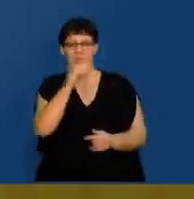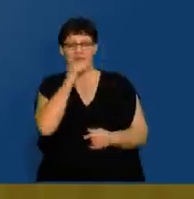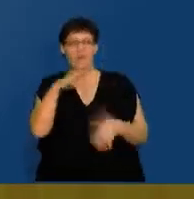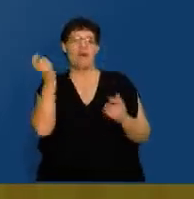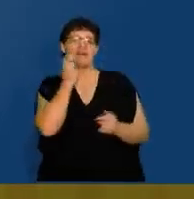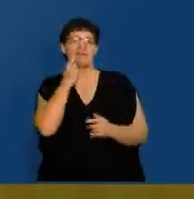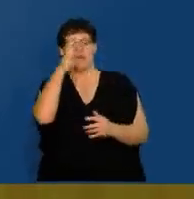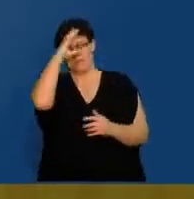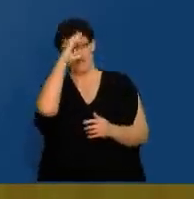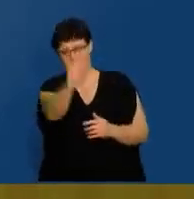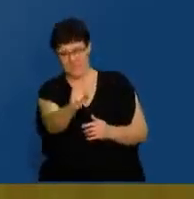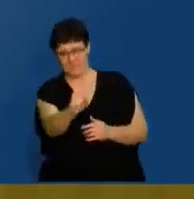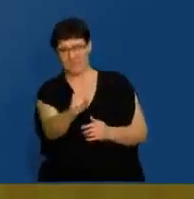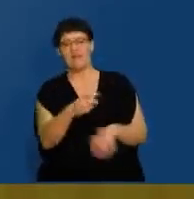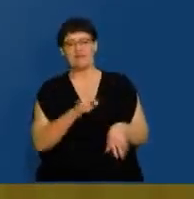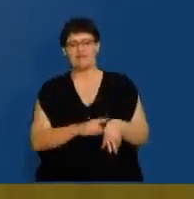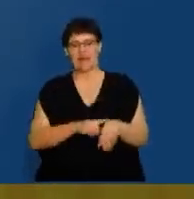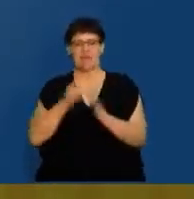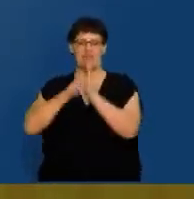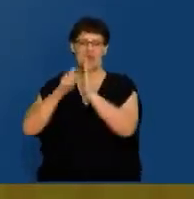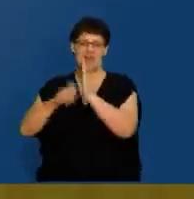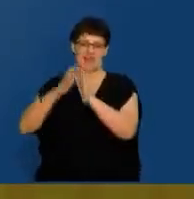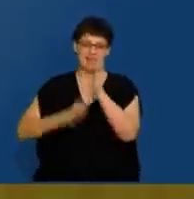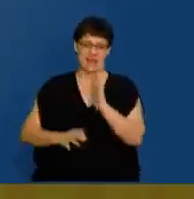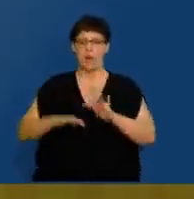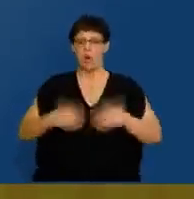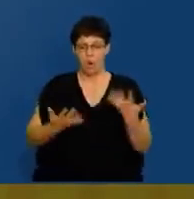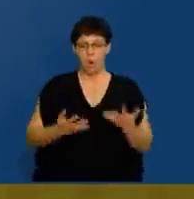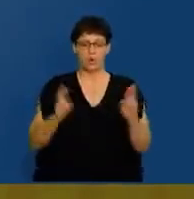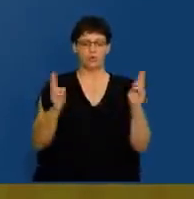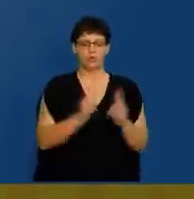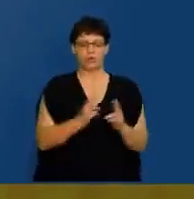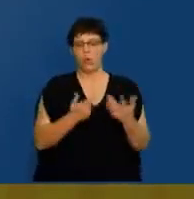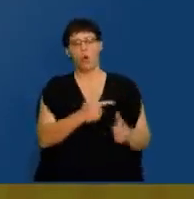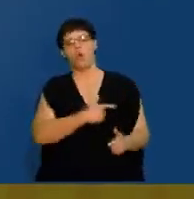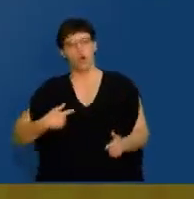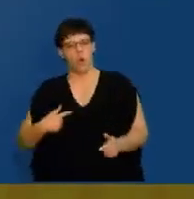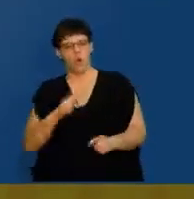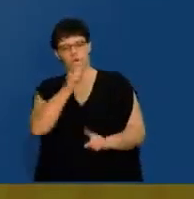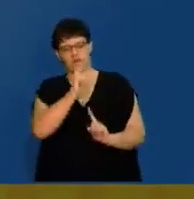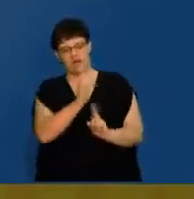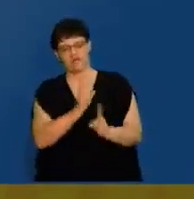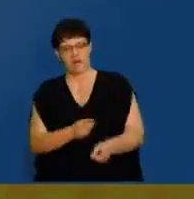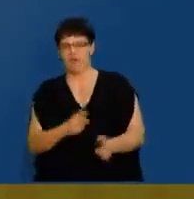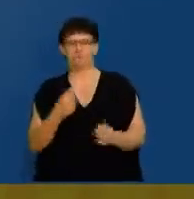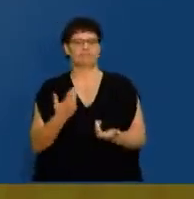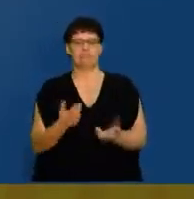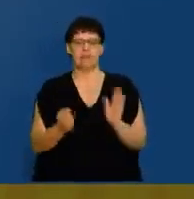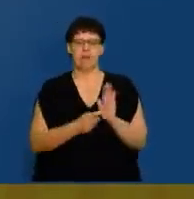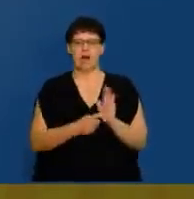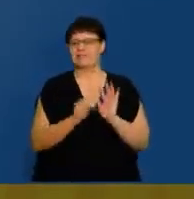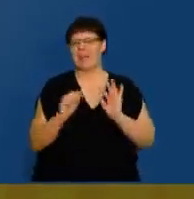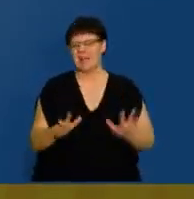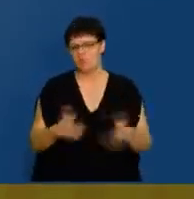you to recollect in the time of an essay or in the time of a shorter or longer question that has an 8-mark description of